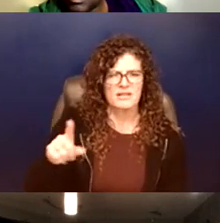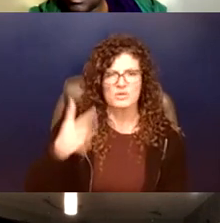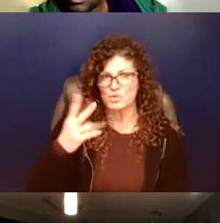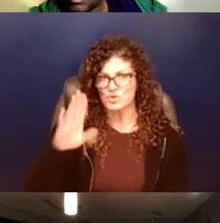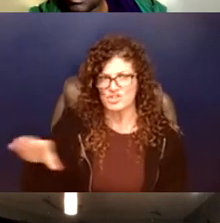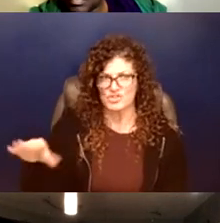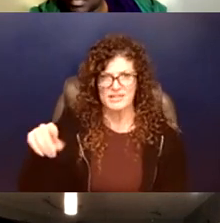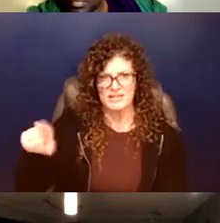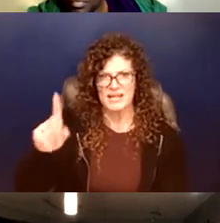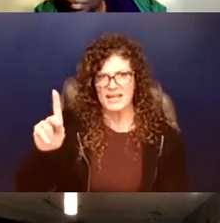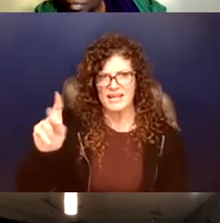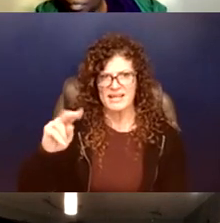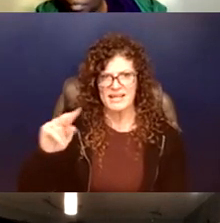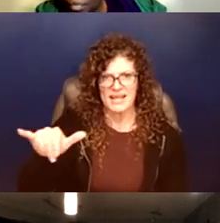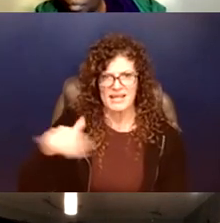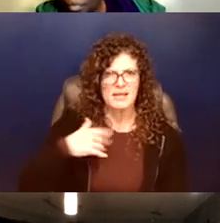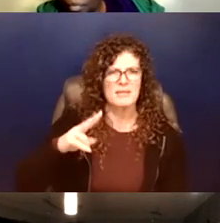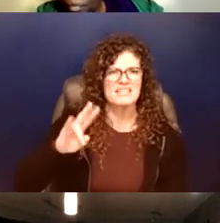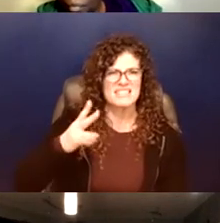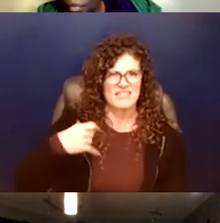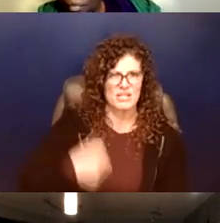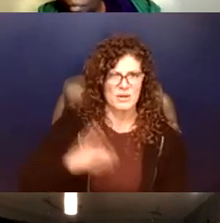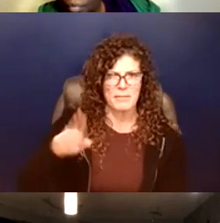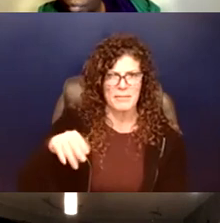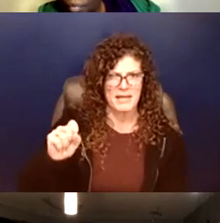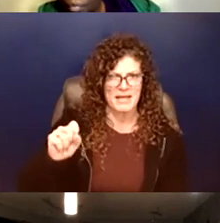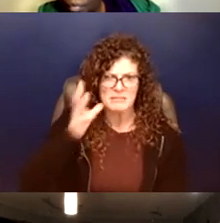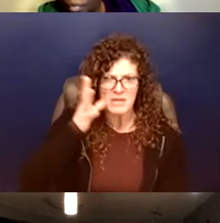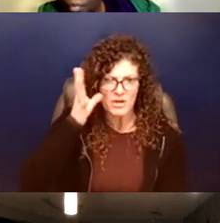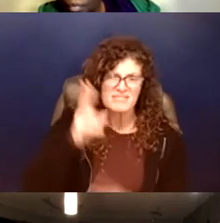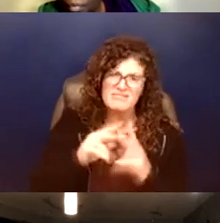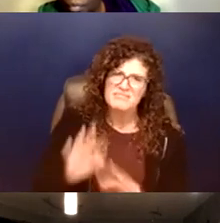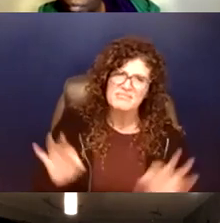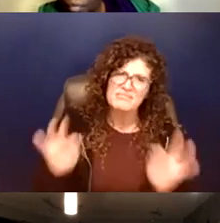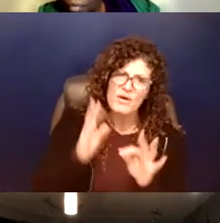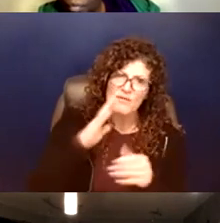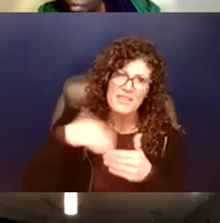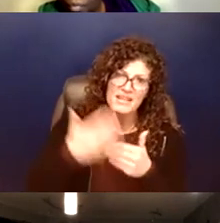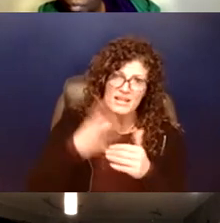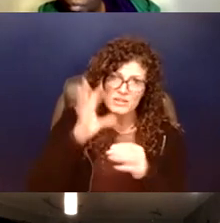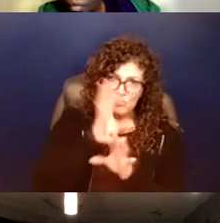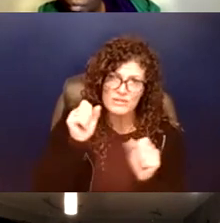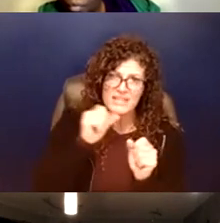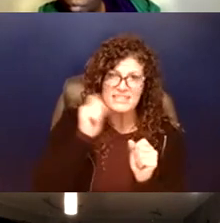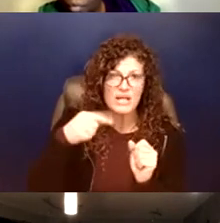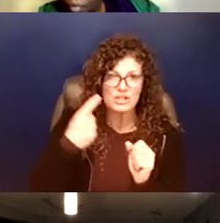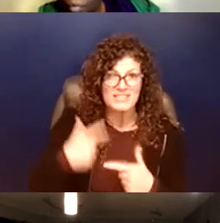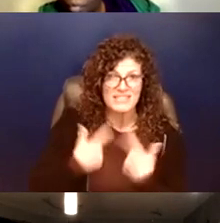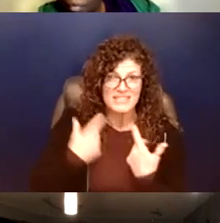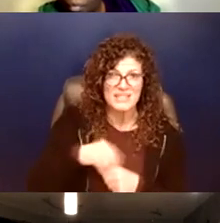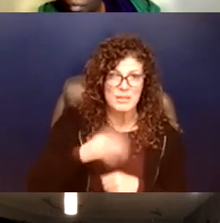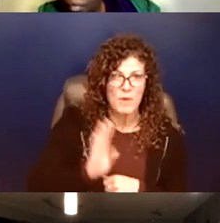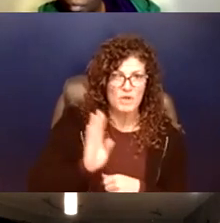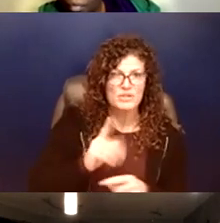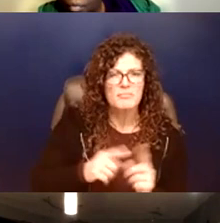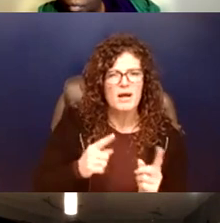my seventh year as a BPS parent. I think it's critical for the next superintendent to not just be a Boston resident, but someone who